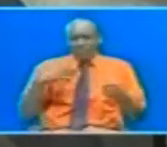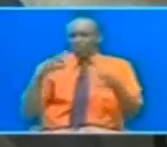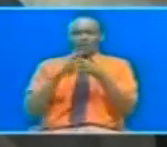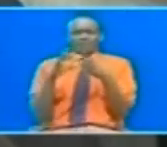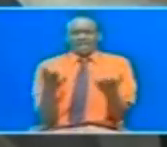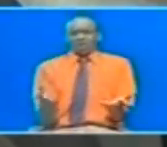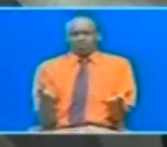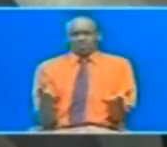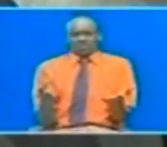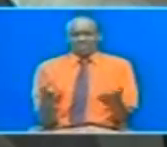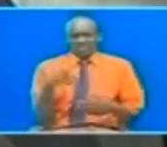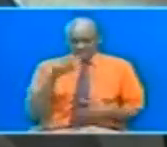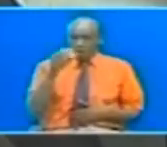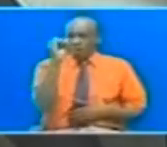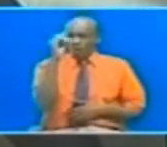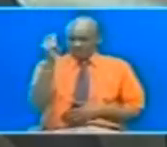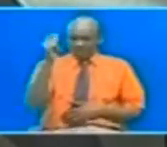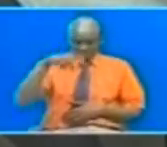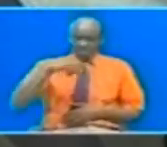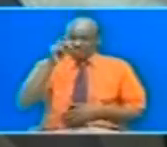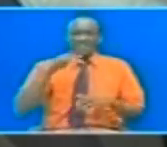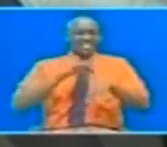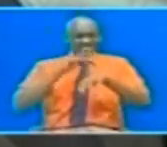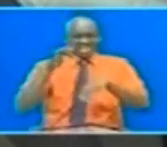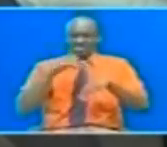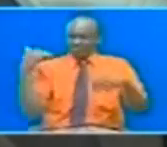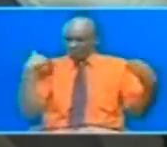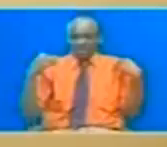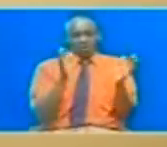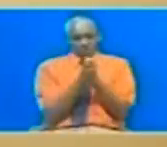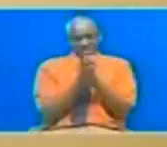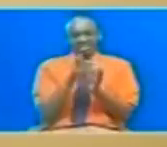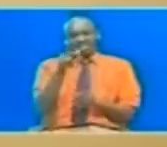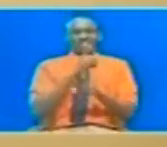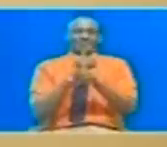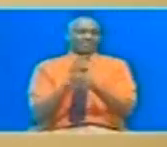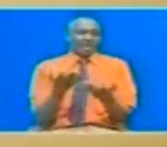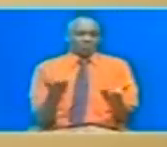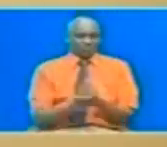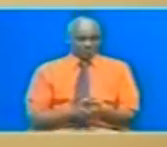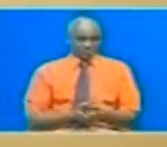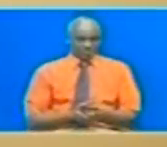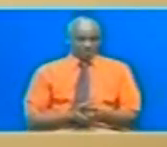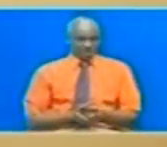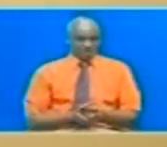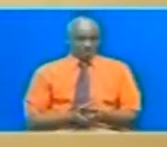what extent has the OTP interfered with the defense in this manner? There was an attempt